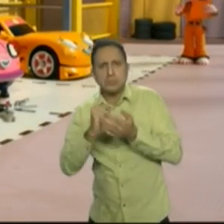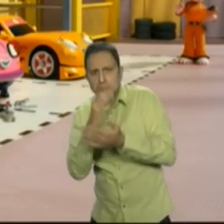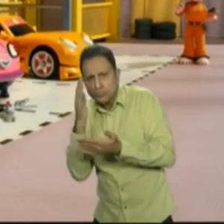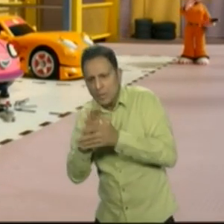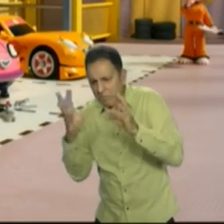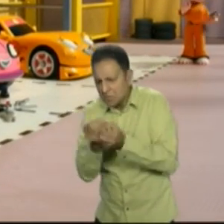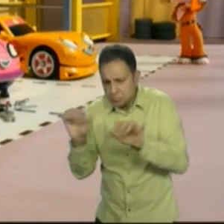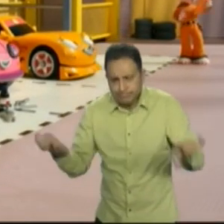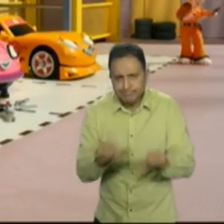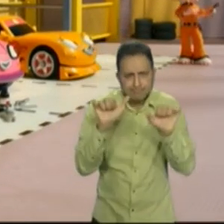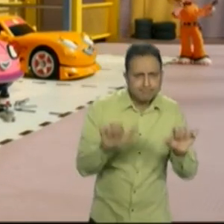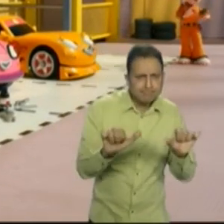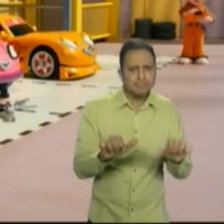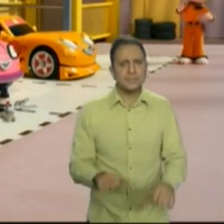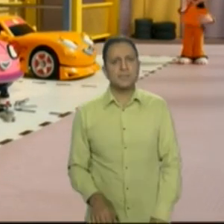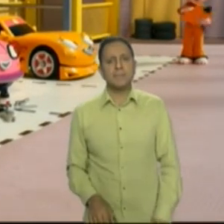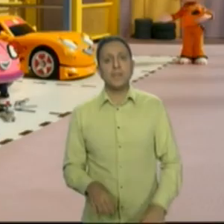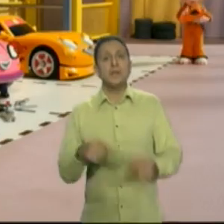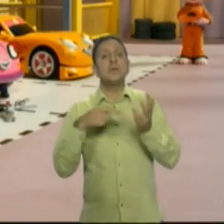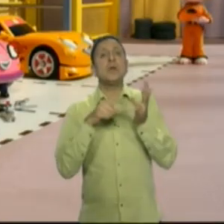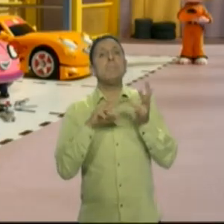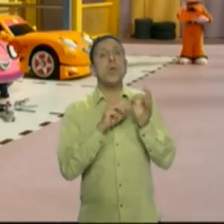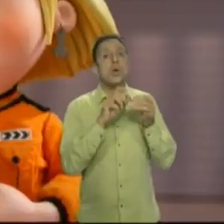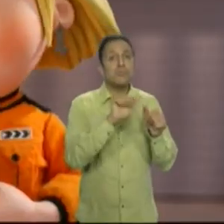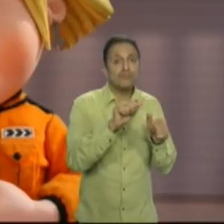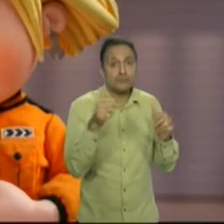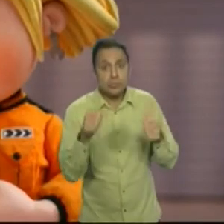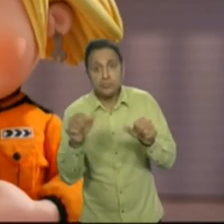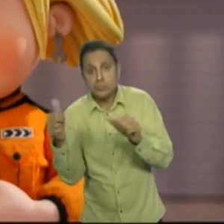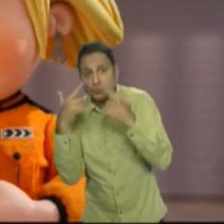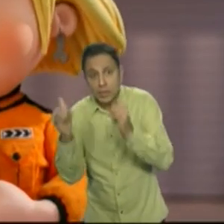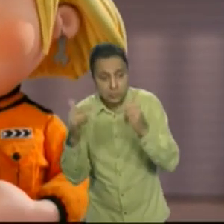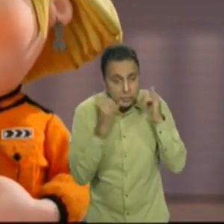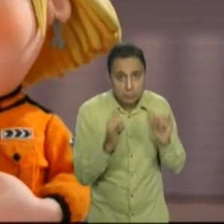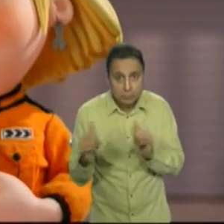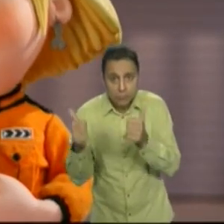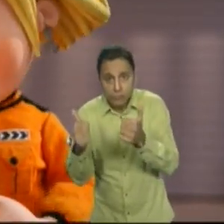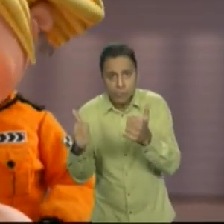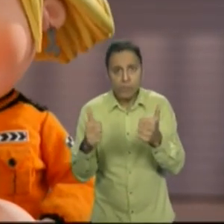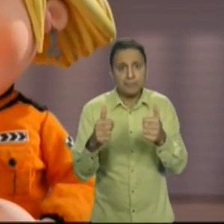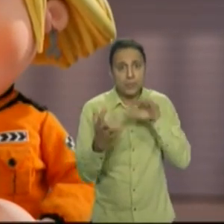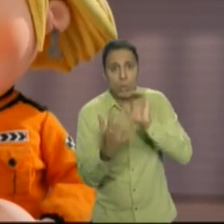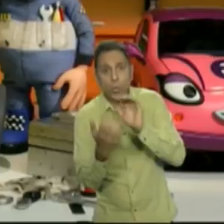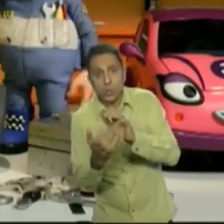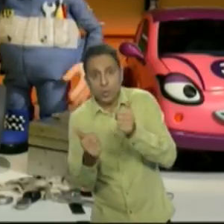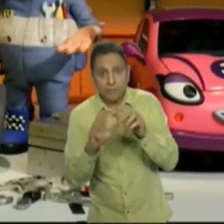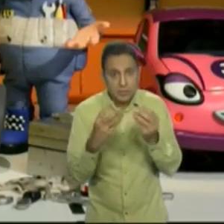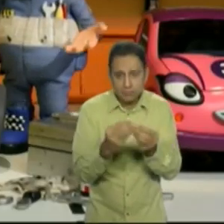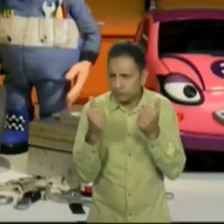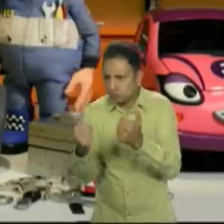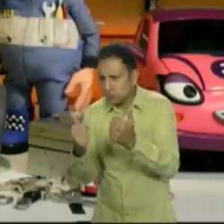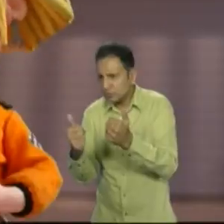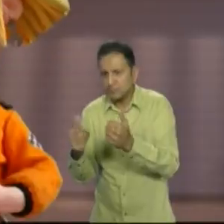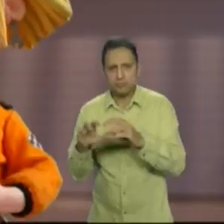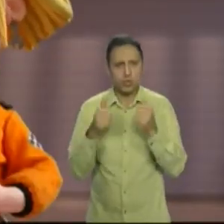yes, Dan. Bunting, checked. Track, checked. Oh, bigger coconuts. Nearly forgot the bigger coconuts. Oh. You all right